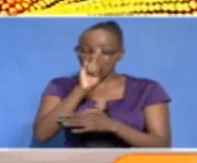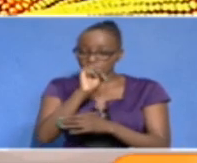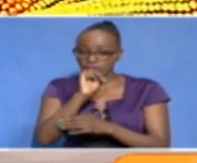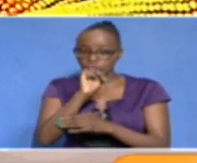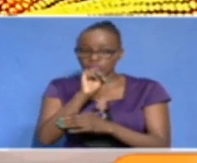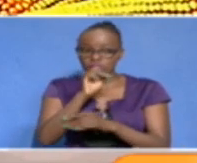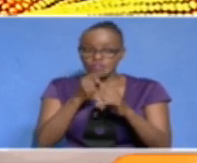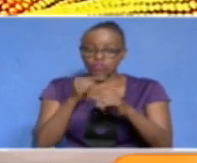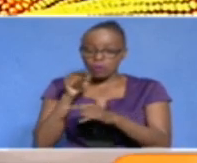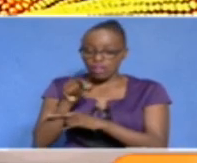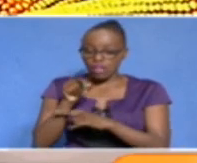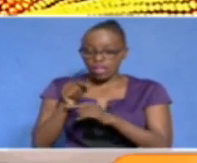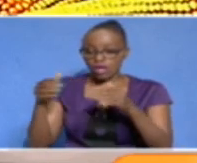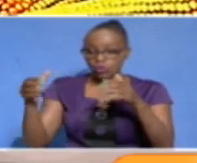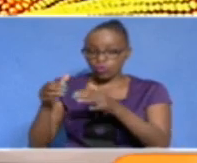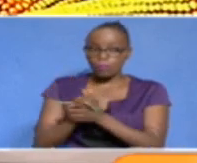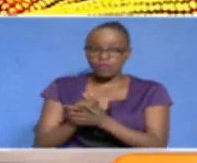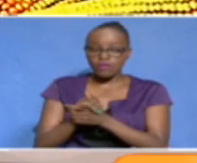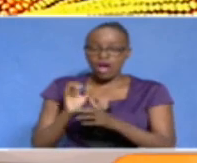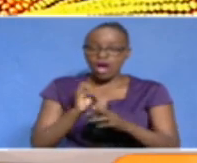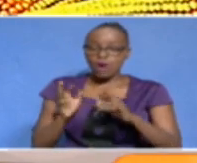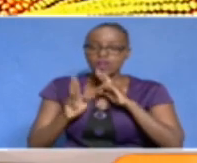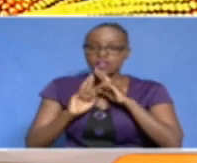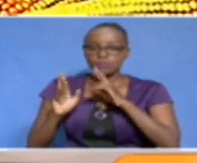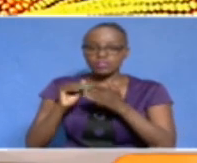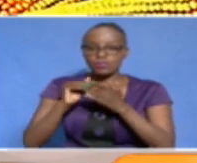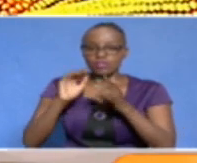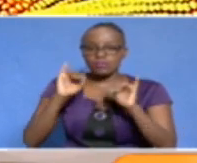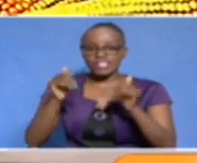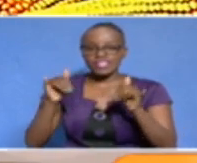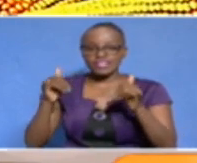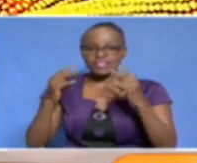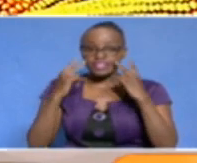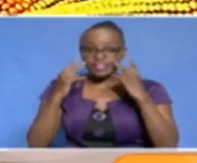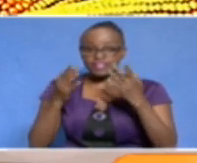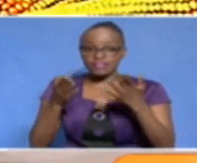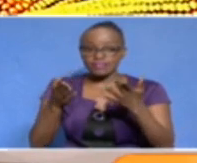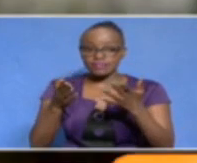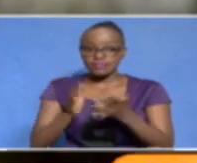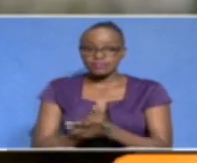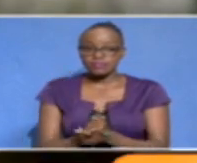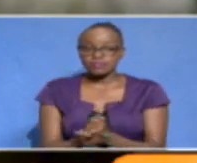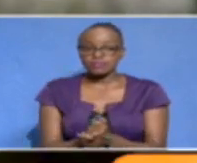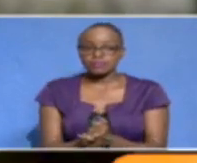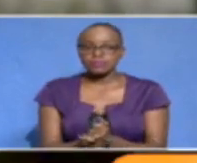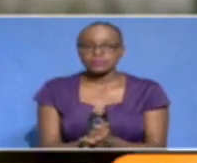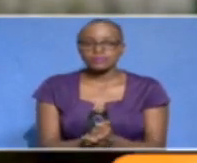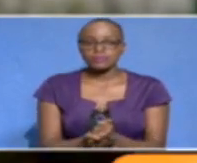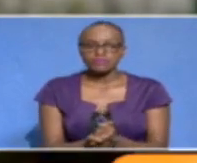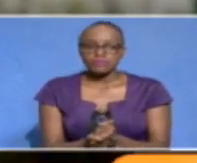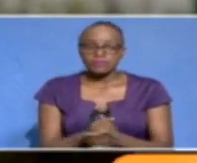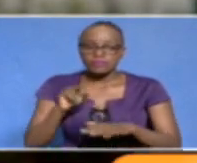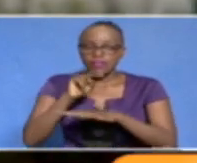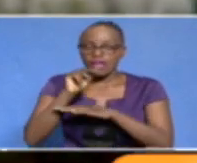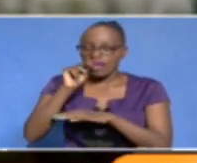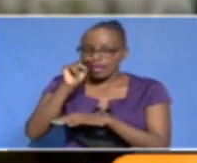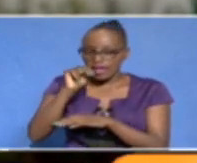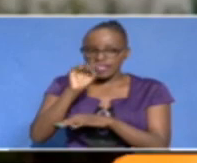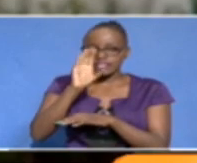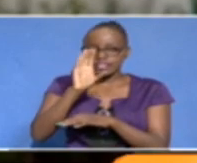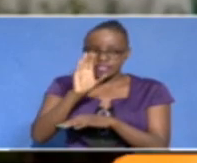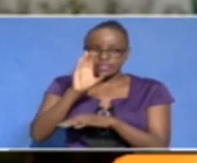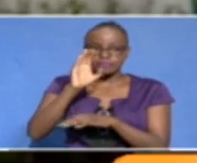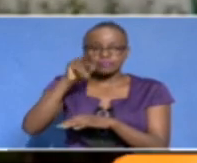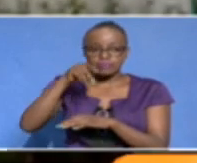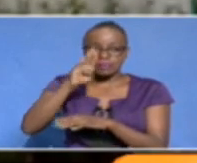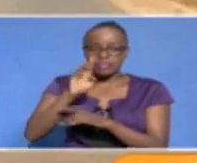maize from them. Elphas Lagat has the details. The National Cereals and Produce